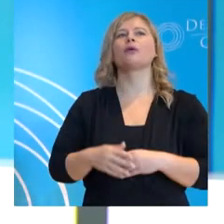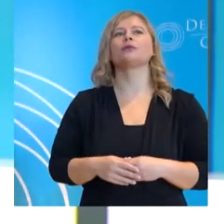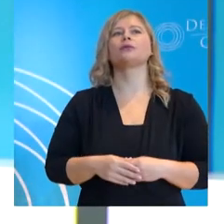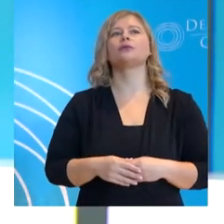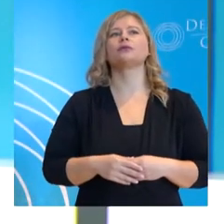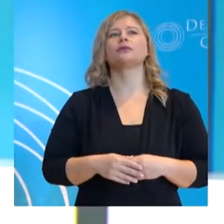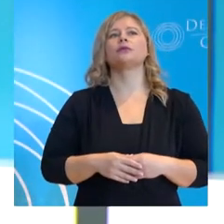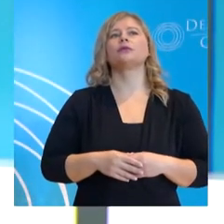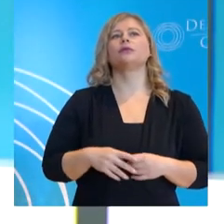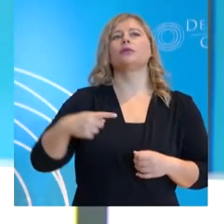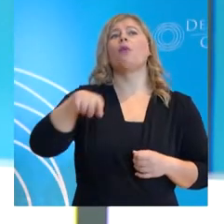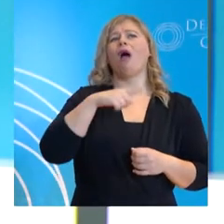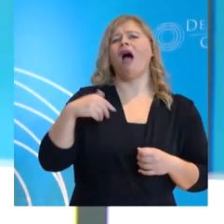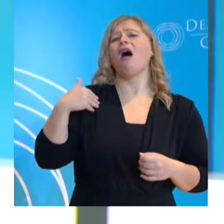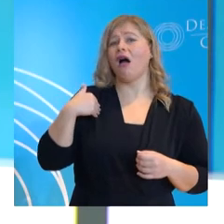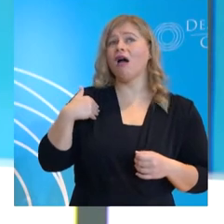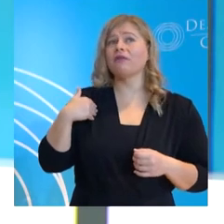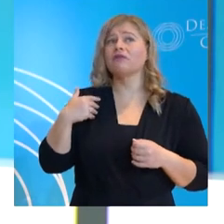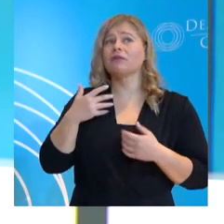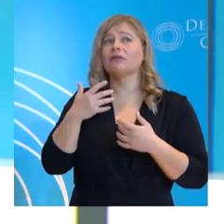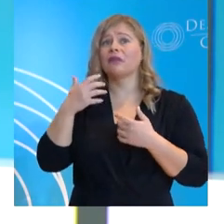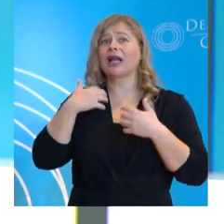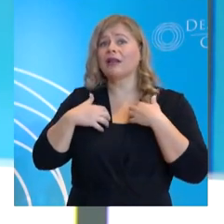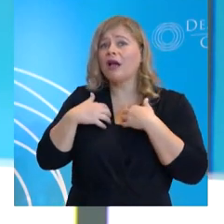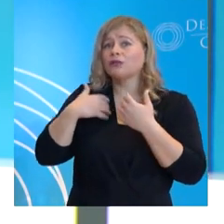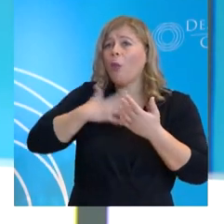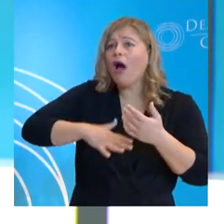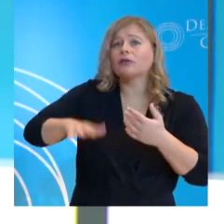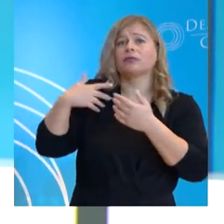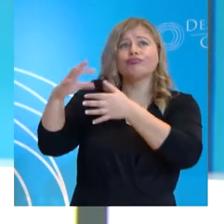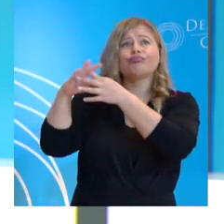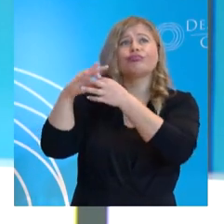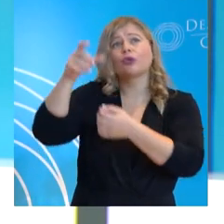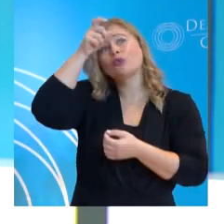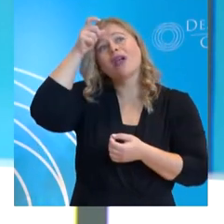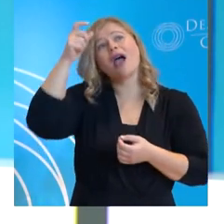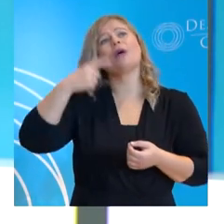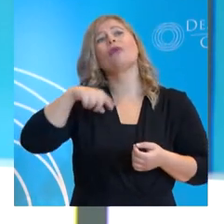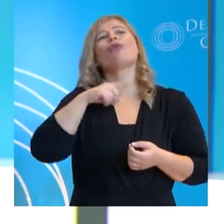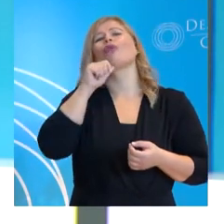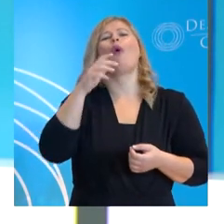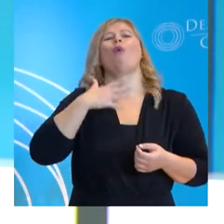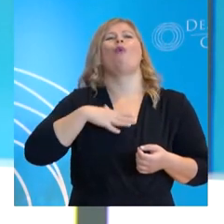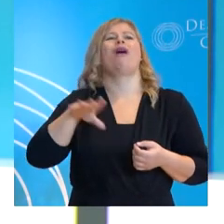Turkey to contain illegal flows of migrants and to